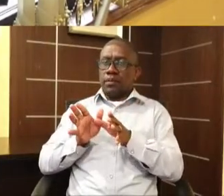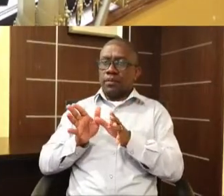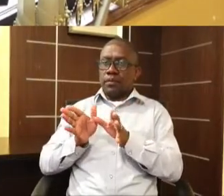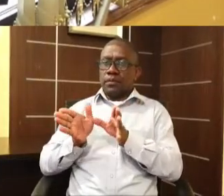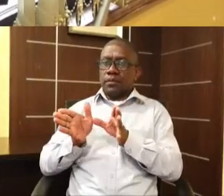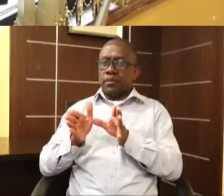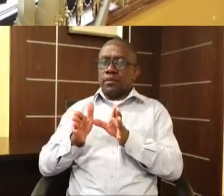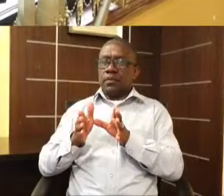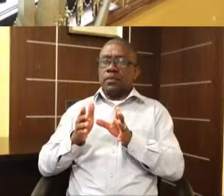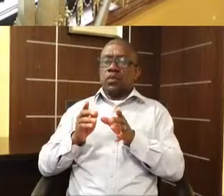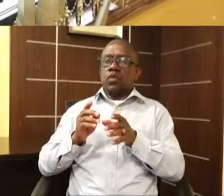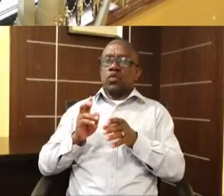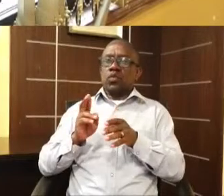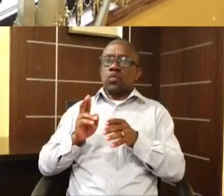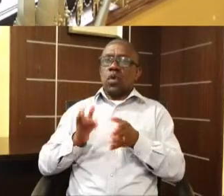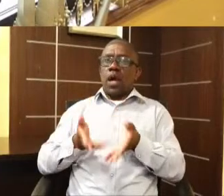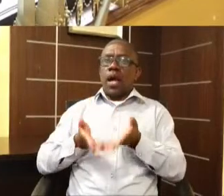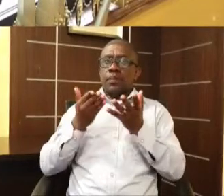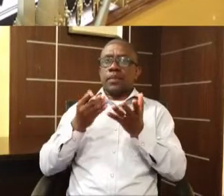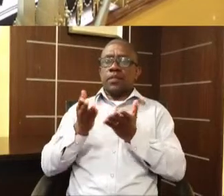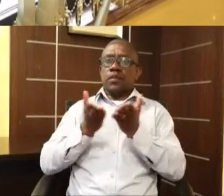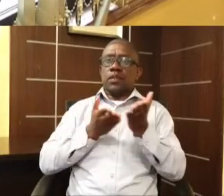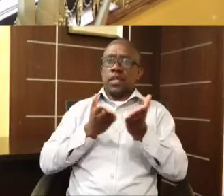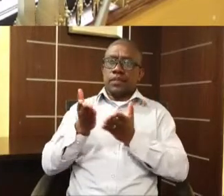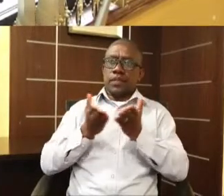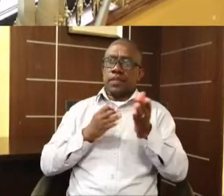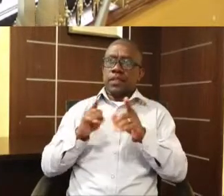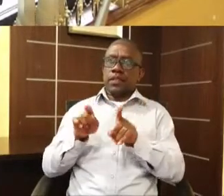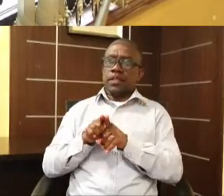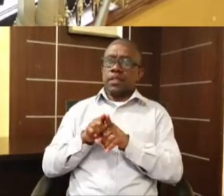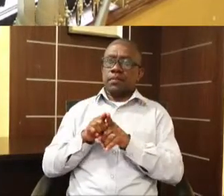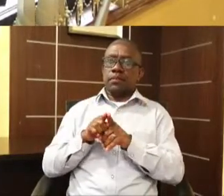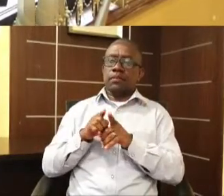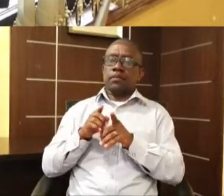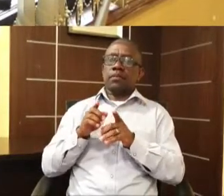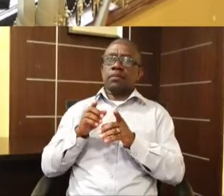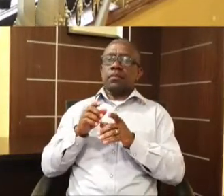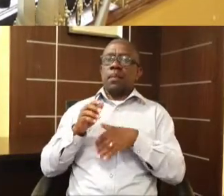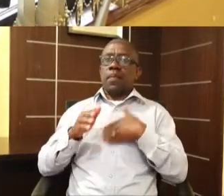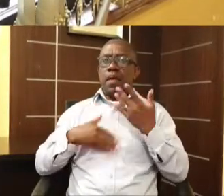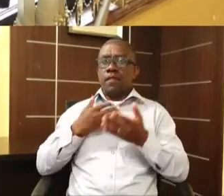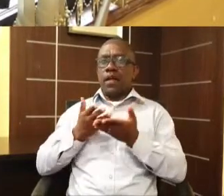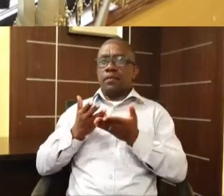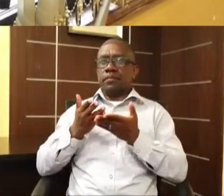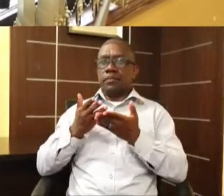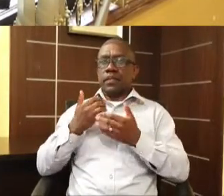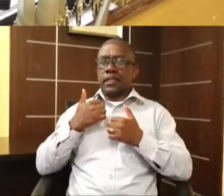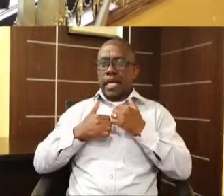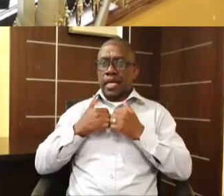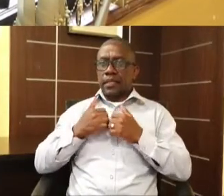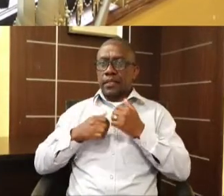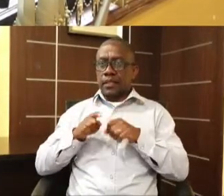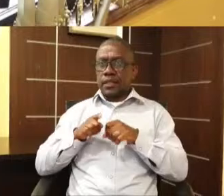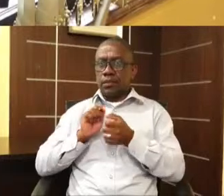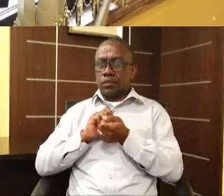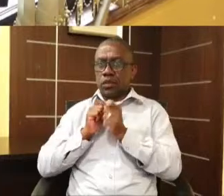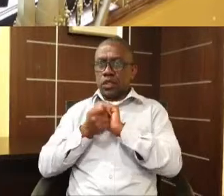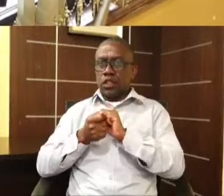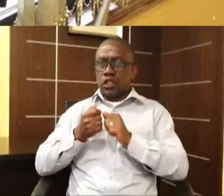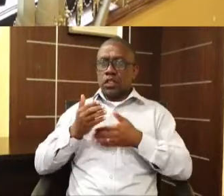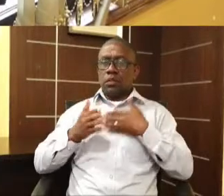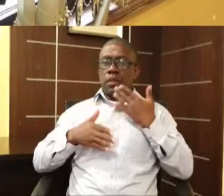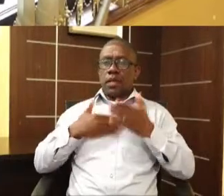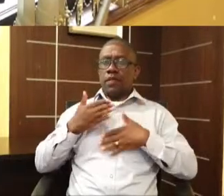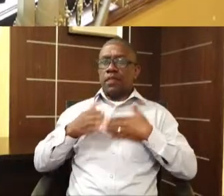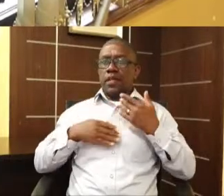also it's to do with change of behavior. So we